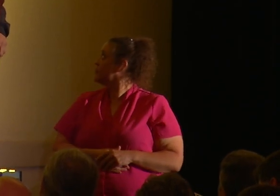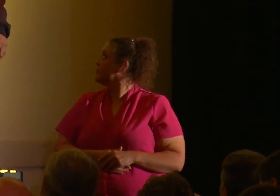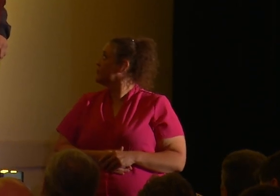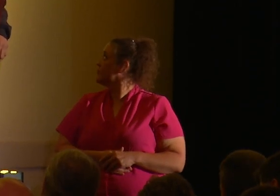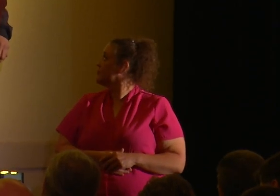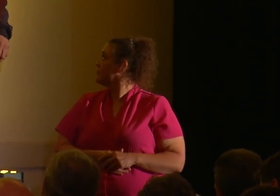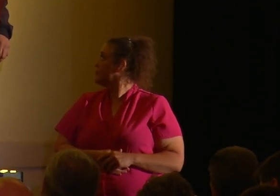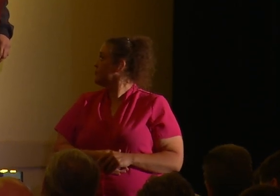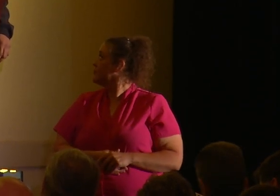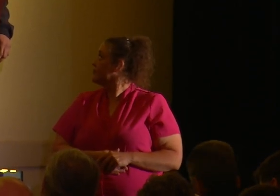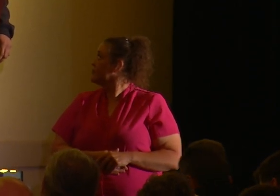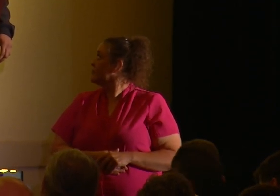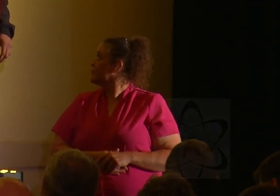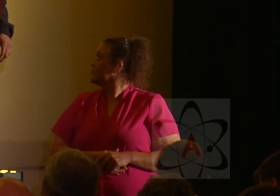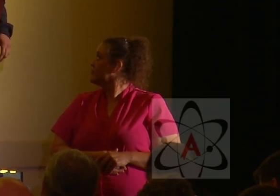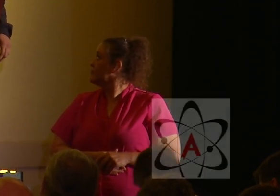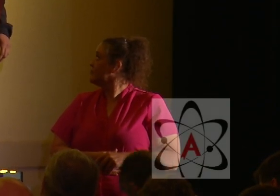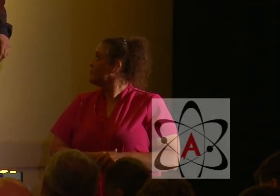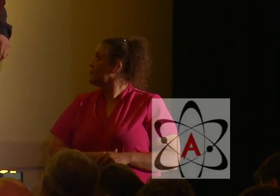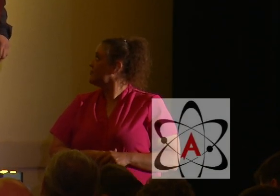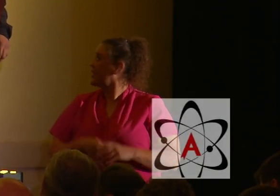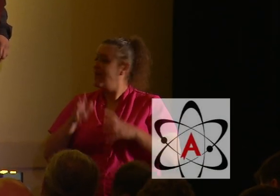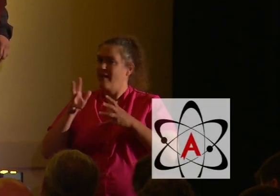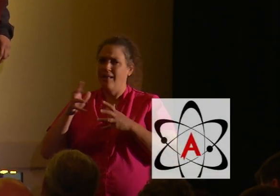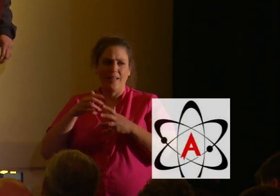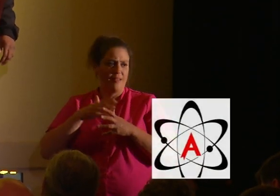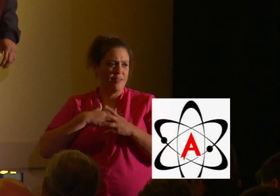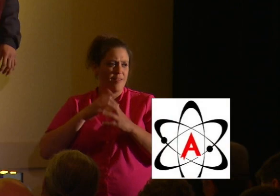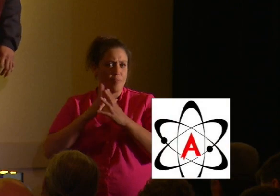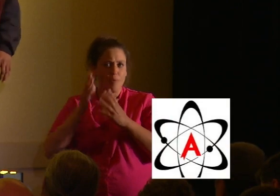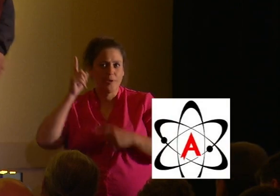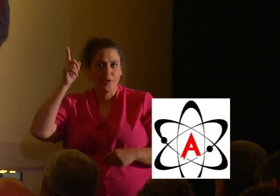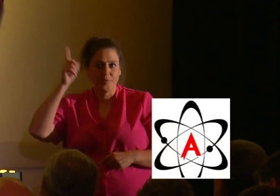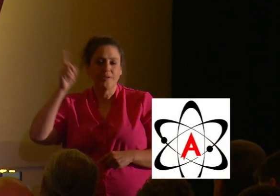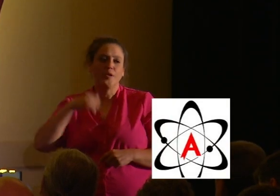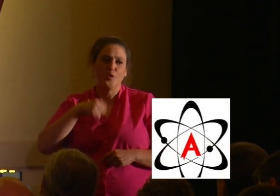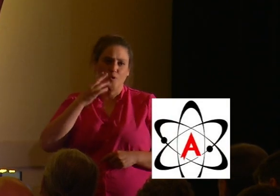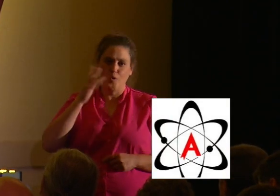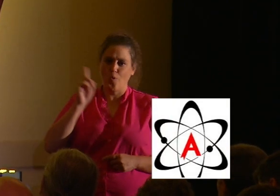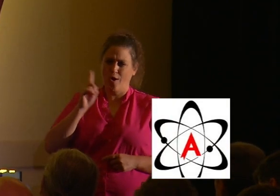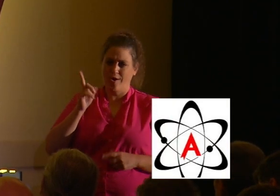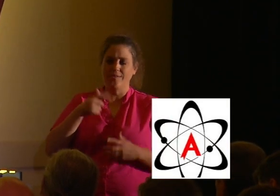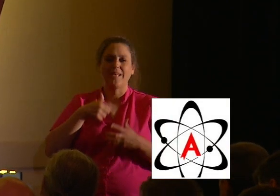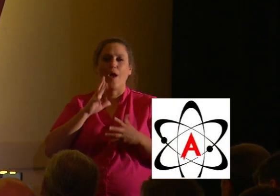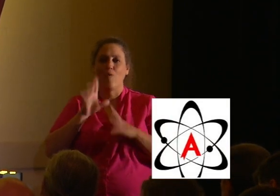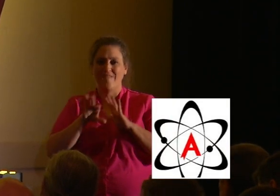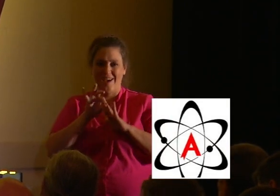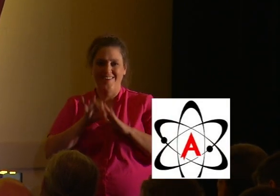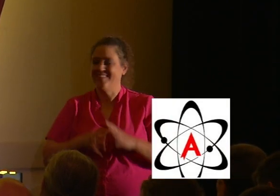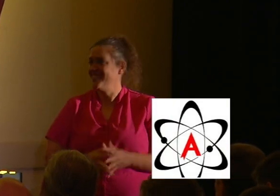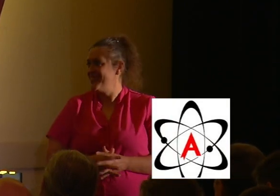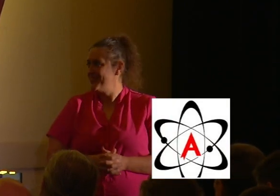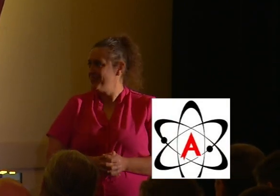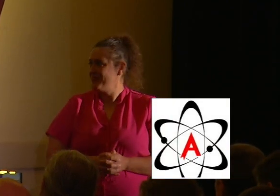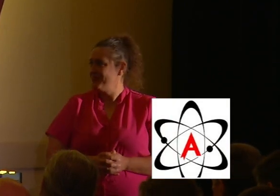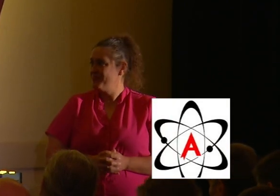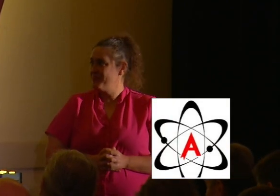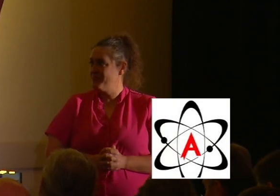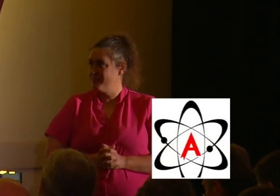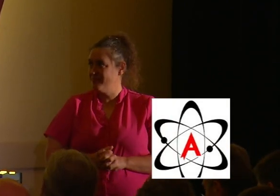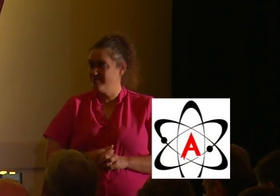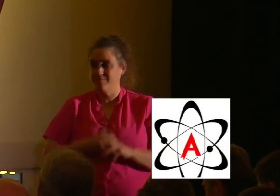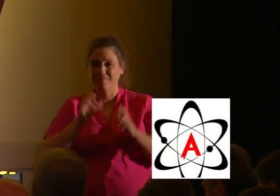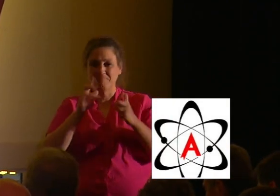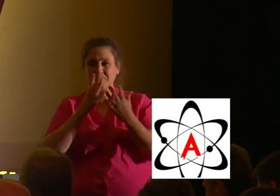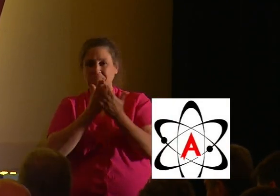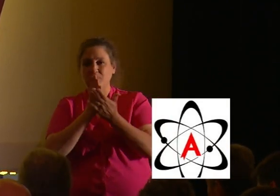good. Oh, yeah, you bet. You know where it is. Don't you let me find it. Okay. All right.